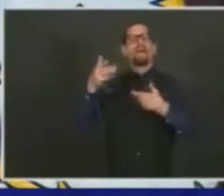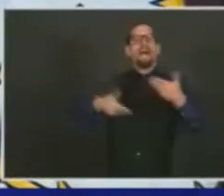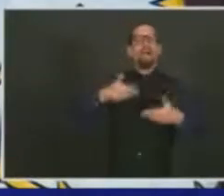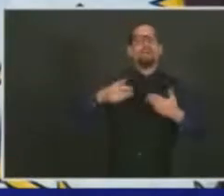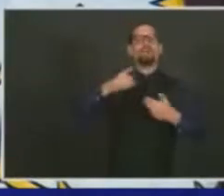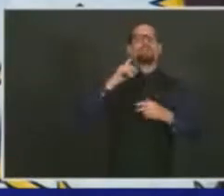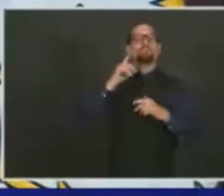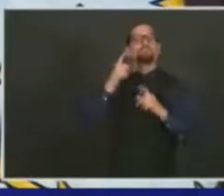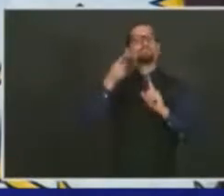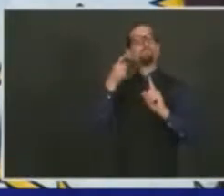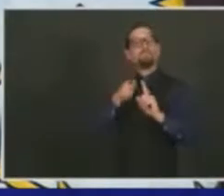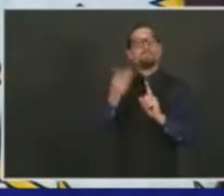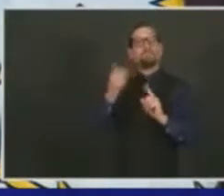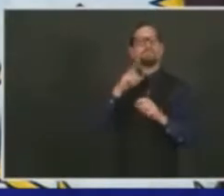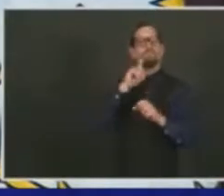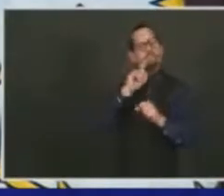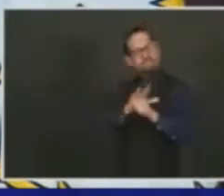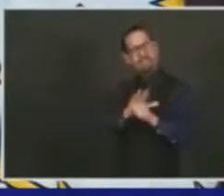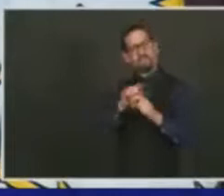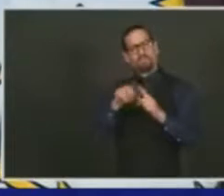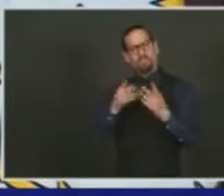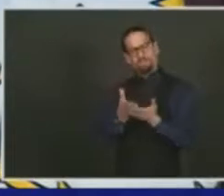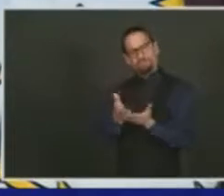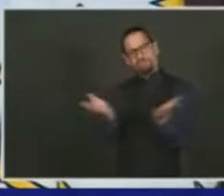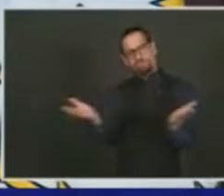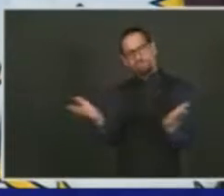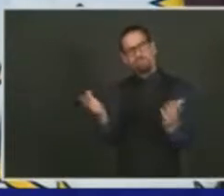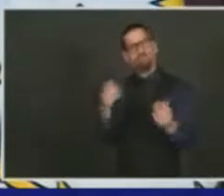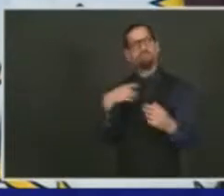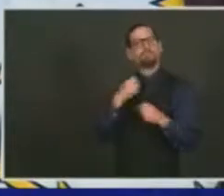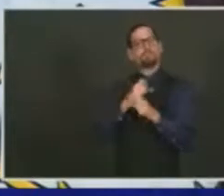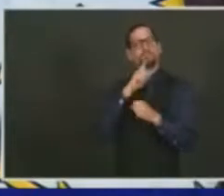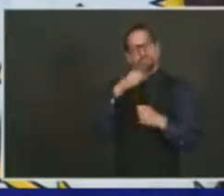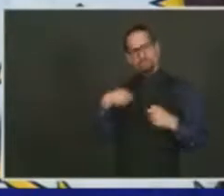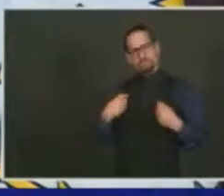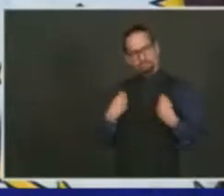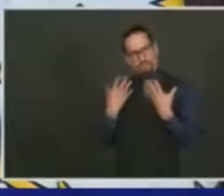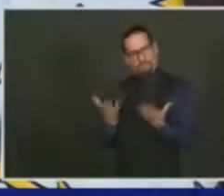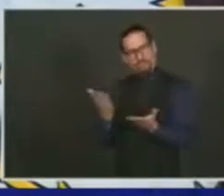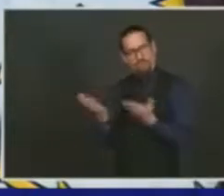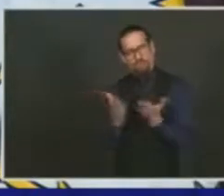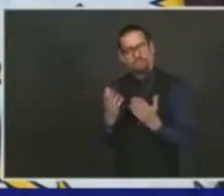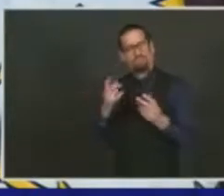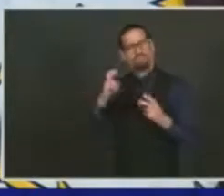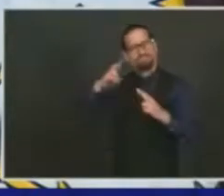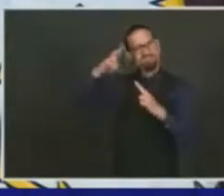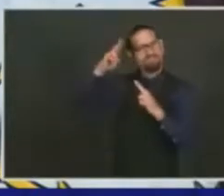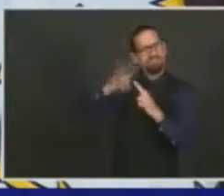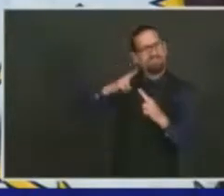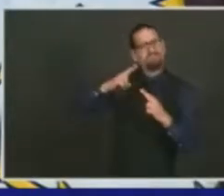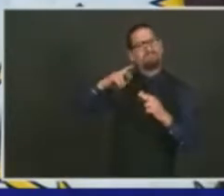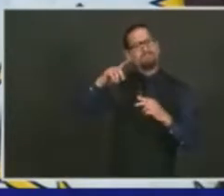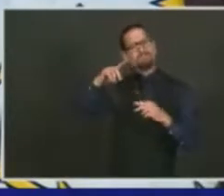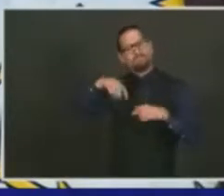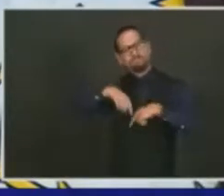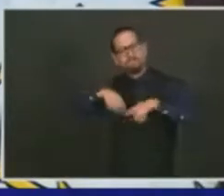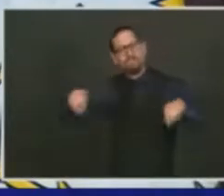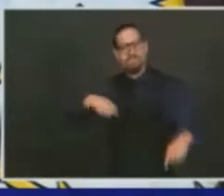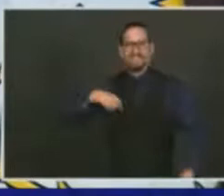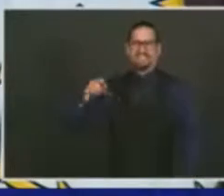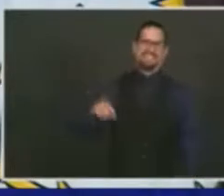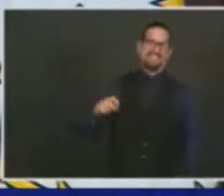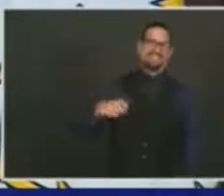off and committing to you to a better level of service. But I also need the help of